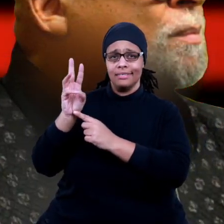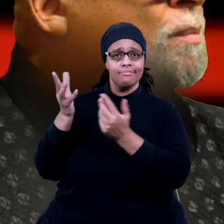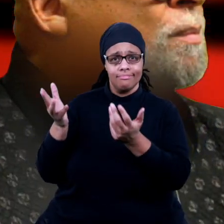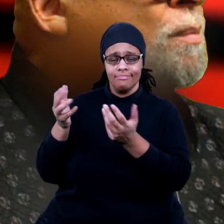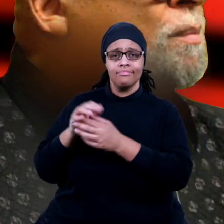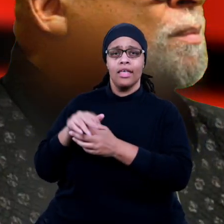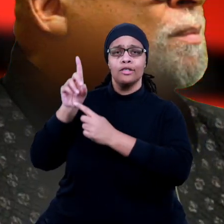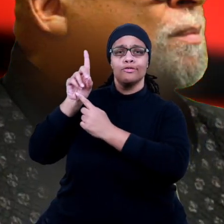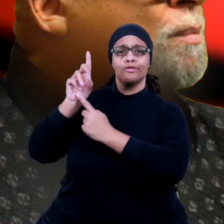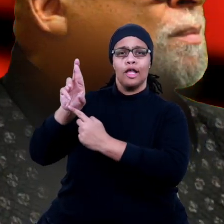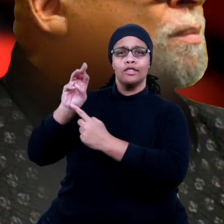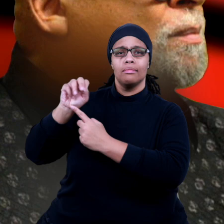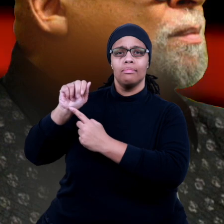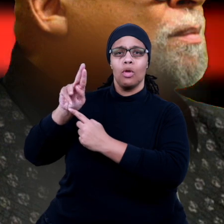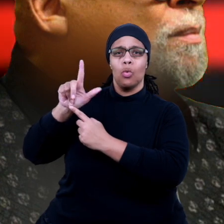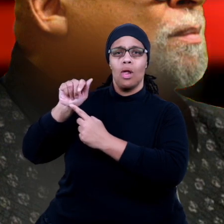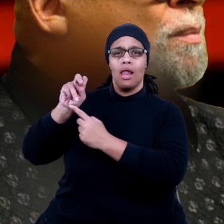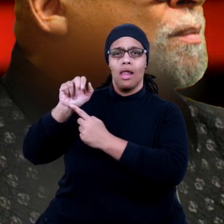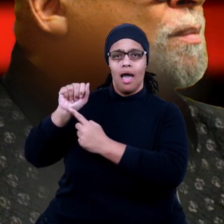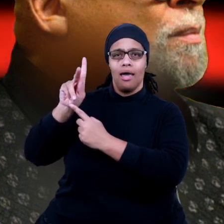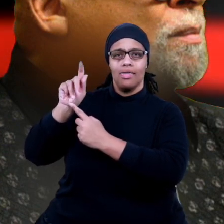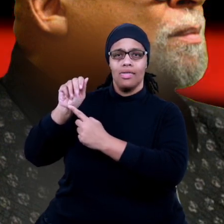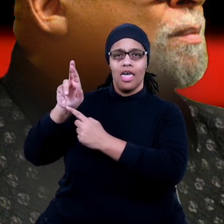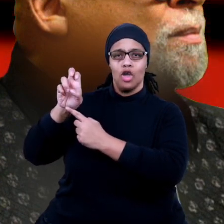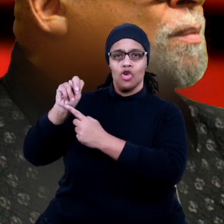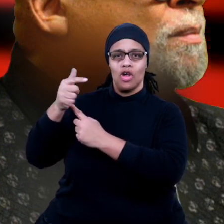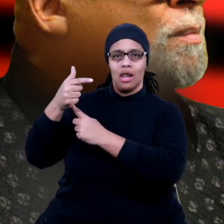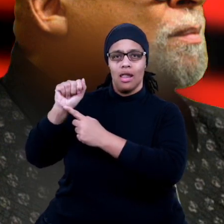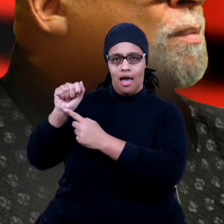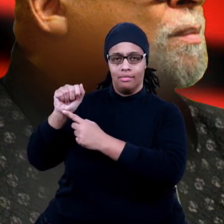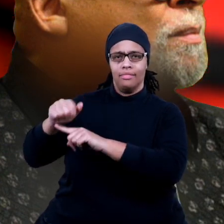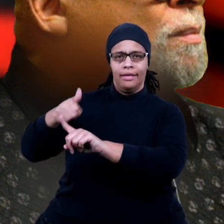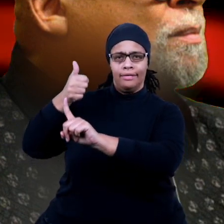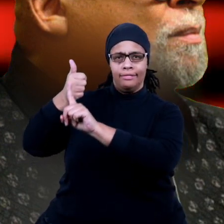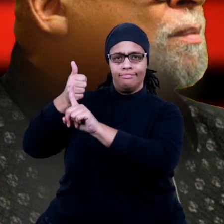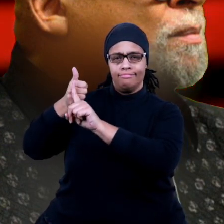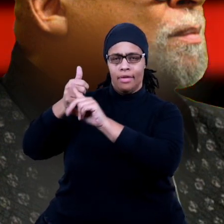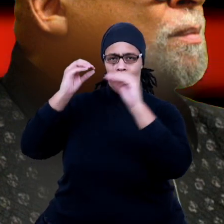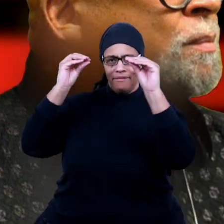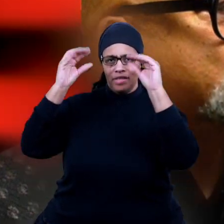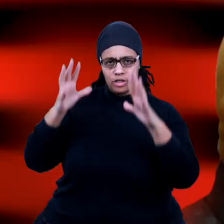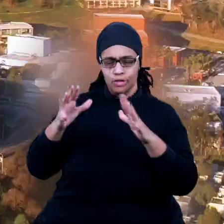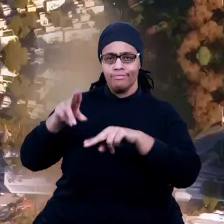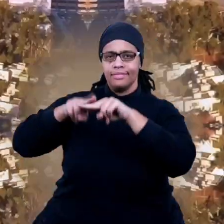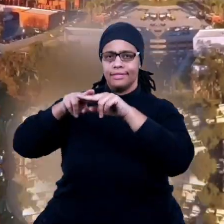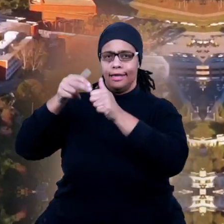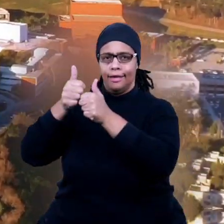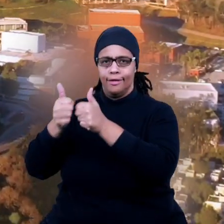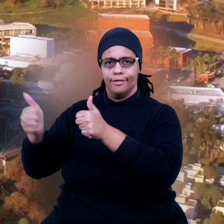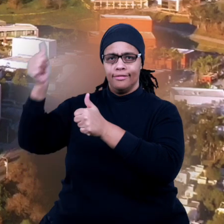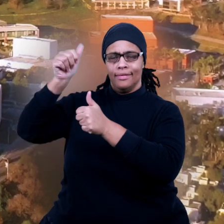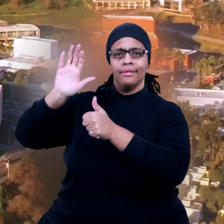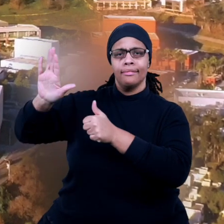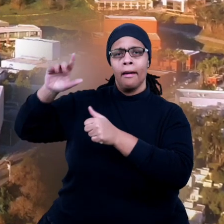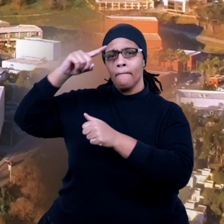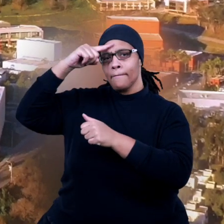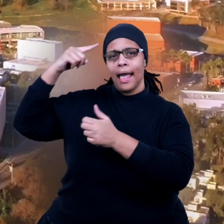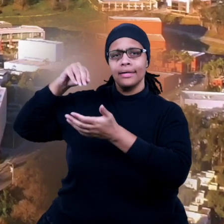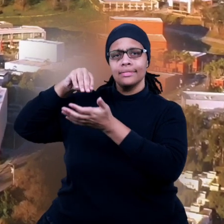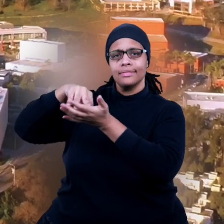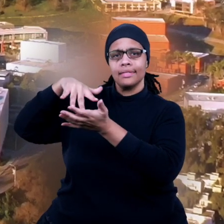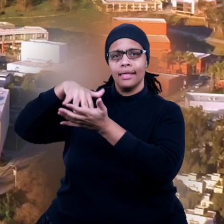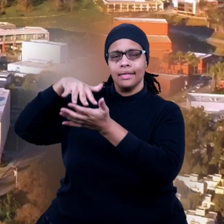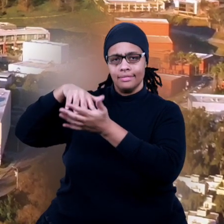in 1966 by Dr. Maulana Karenga. Dr. Karenga was a professor and